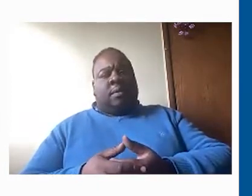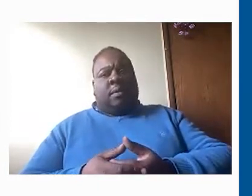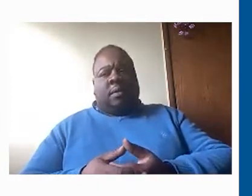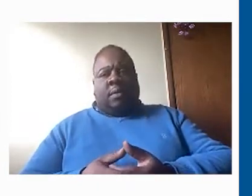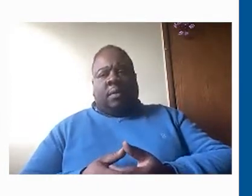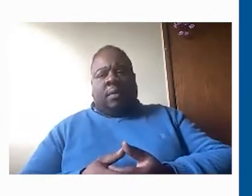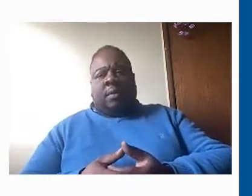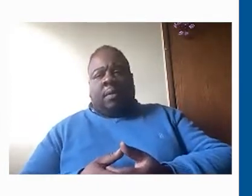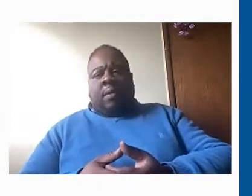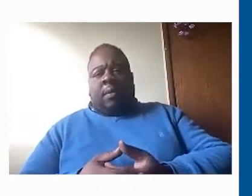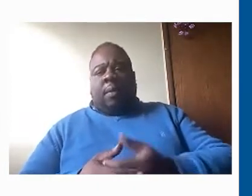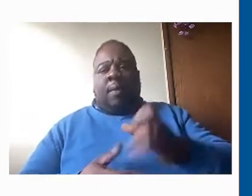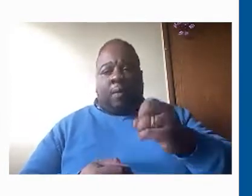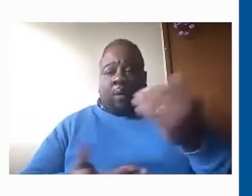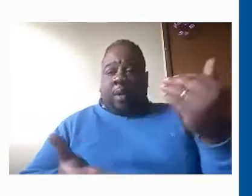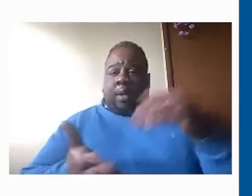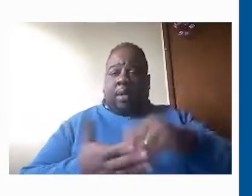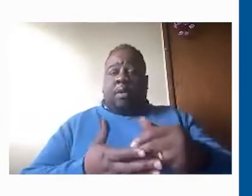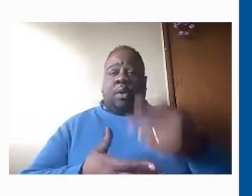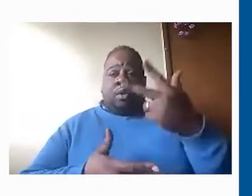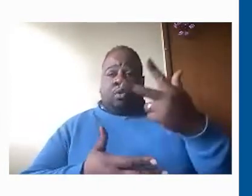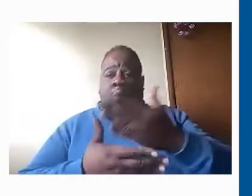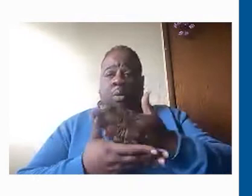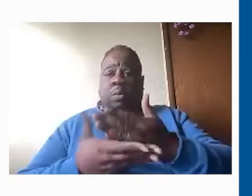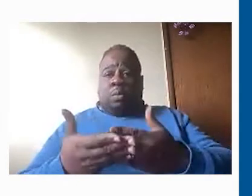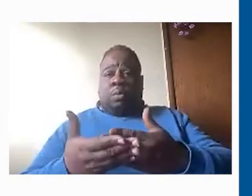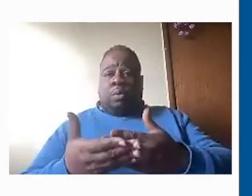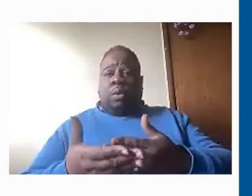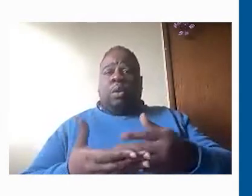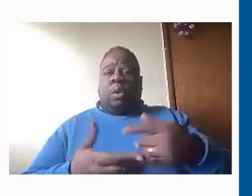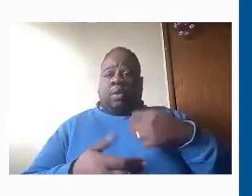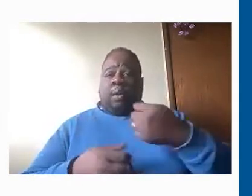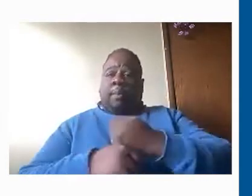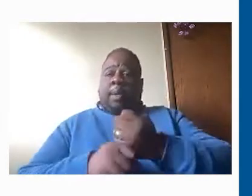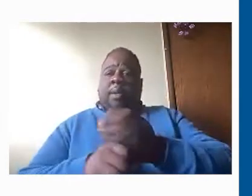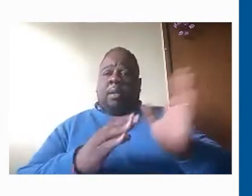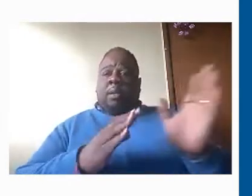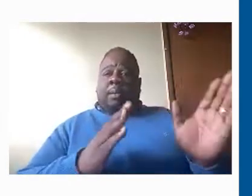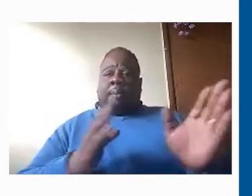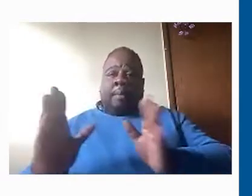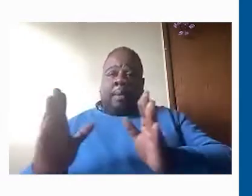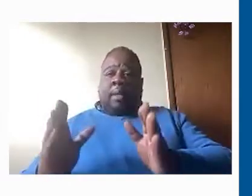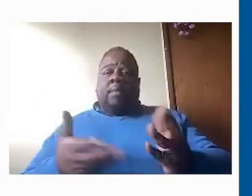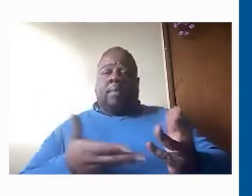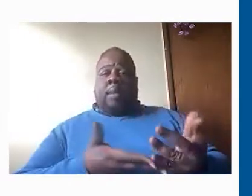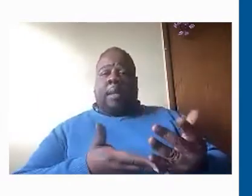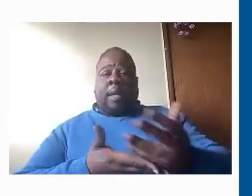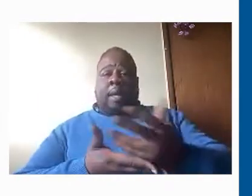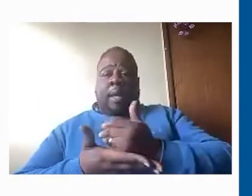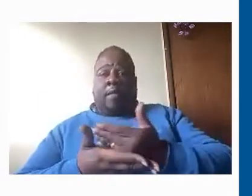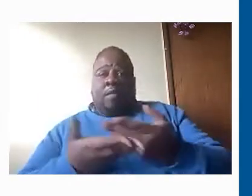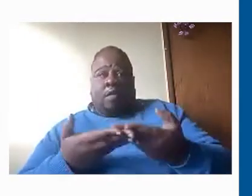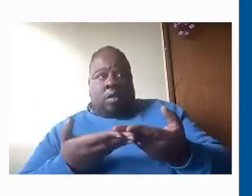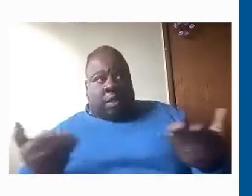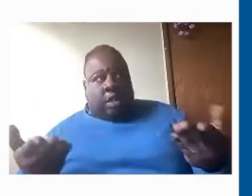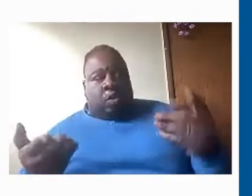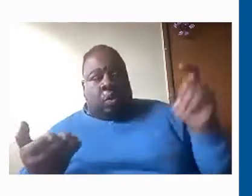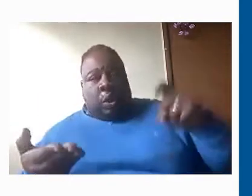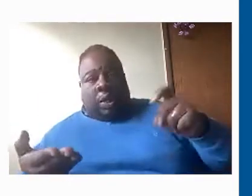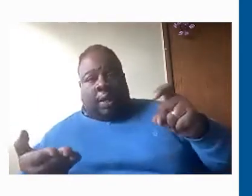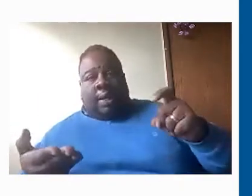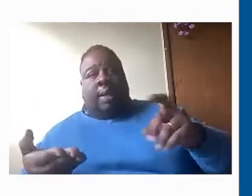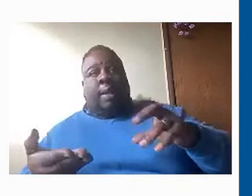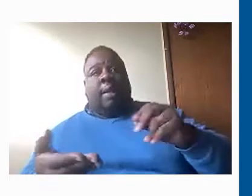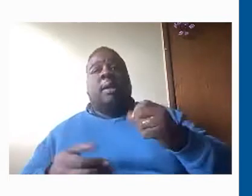again, those 3 sections are making a plan, gathering supplies, and staying informed. If you have all these 3